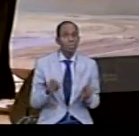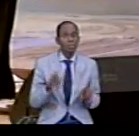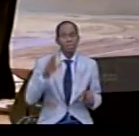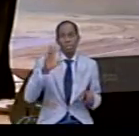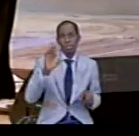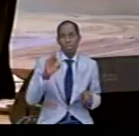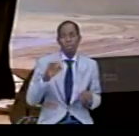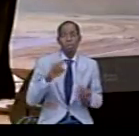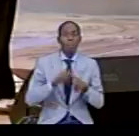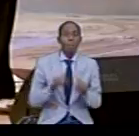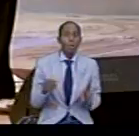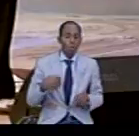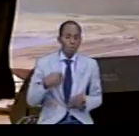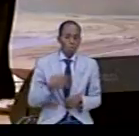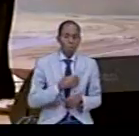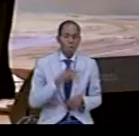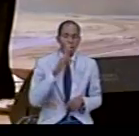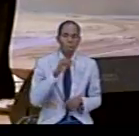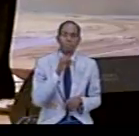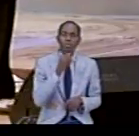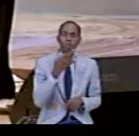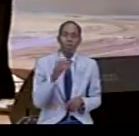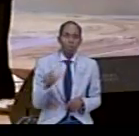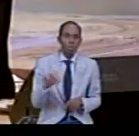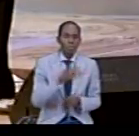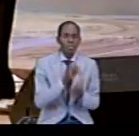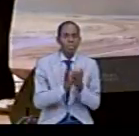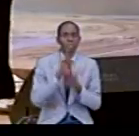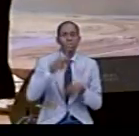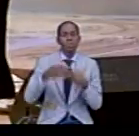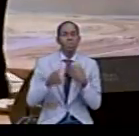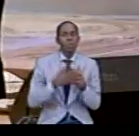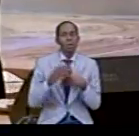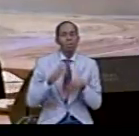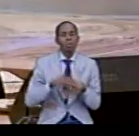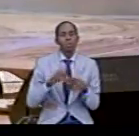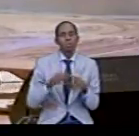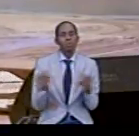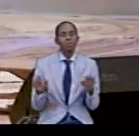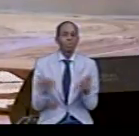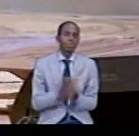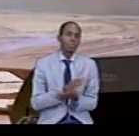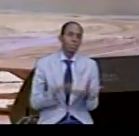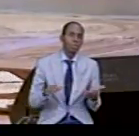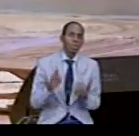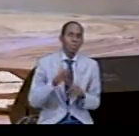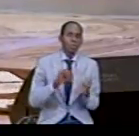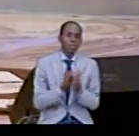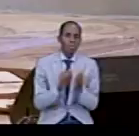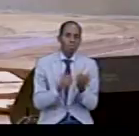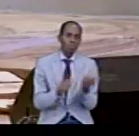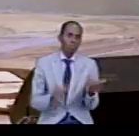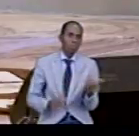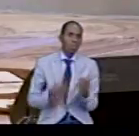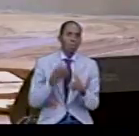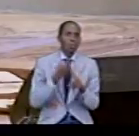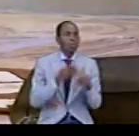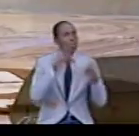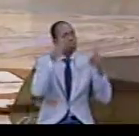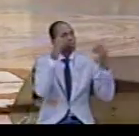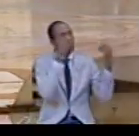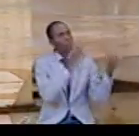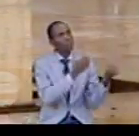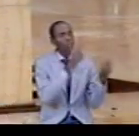of them who draw back onto position those who draw back from faith to